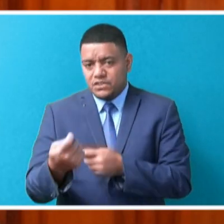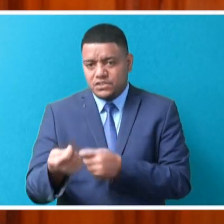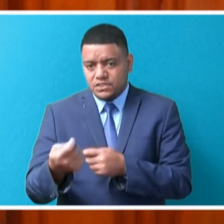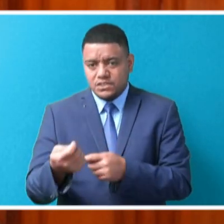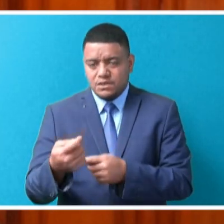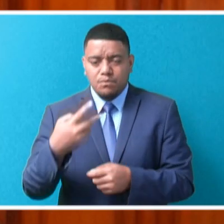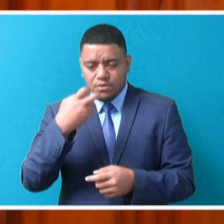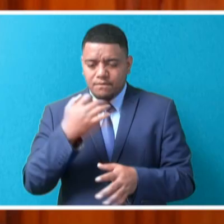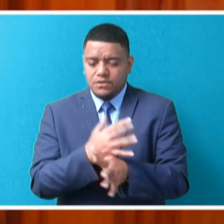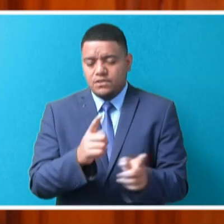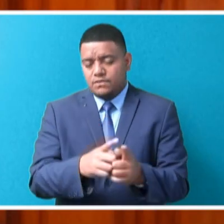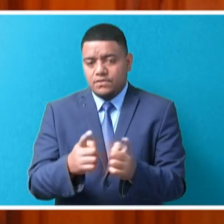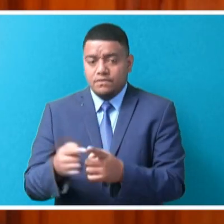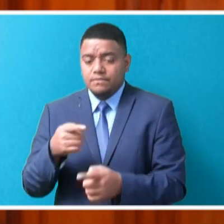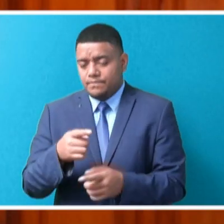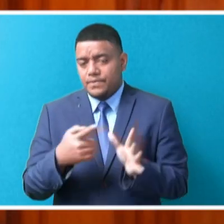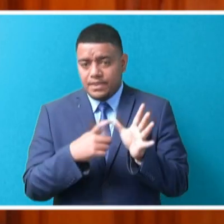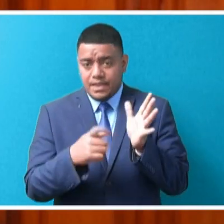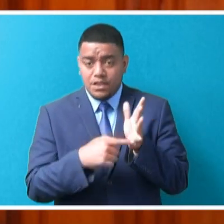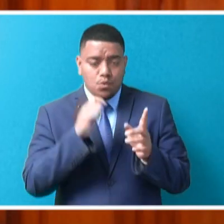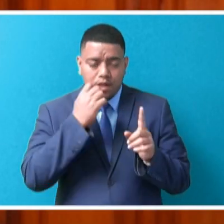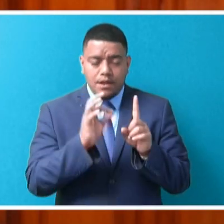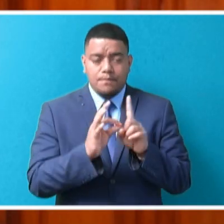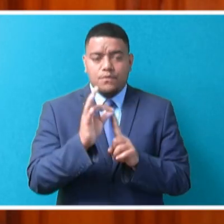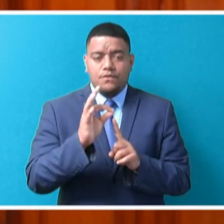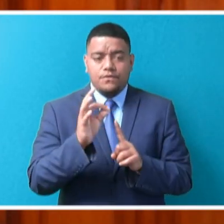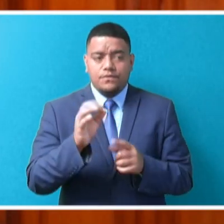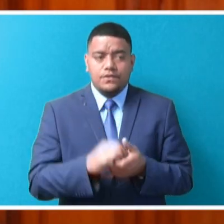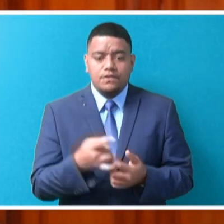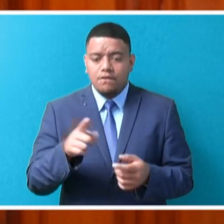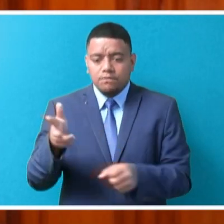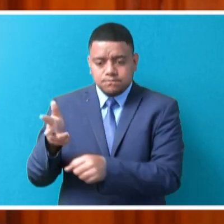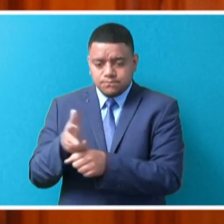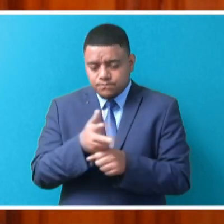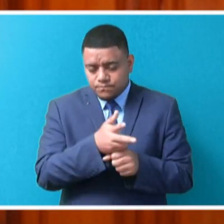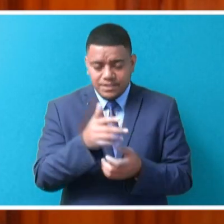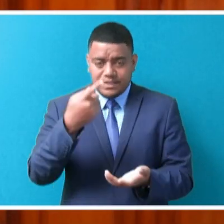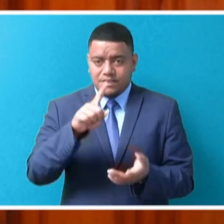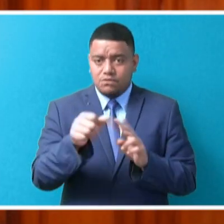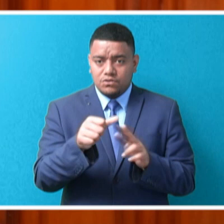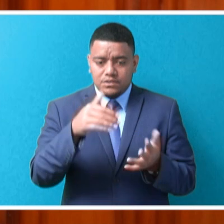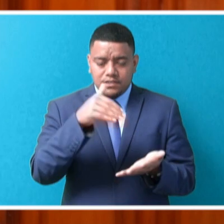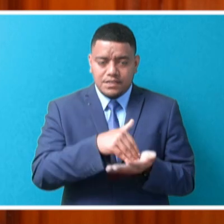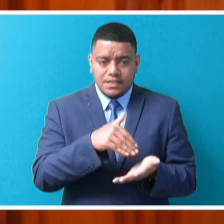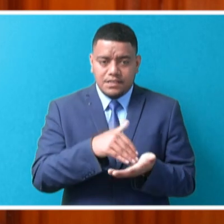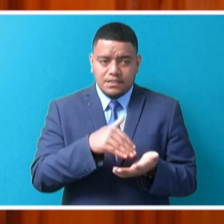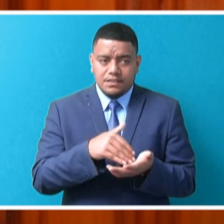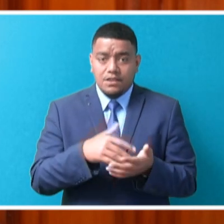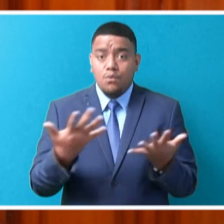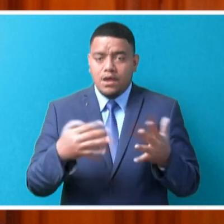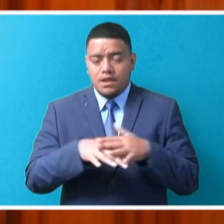April of 2025 with the launch of the National Fisheries Surveillance and Operations Center at the Offshore Fisheries Station in Walu Bay.